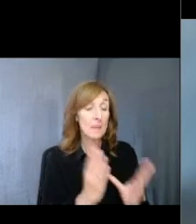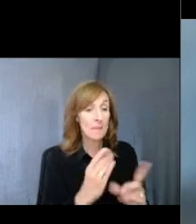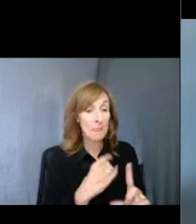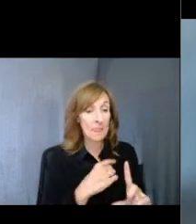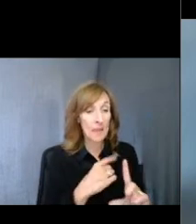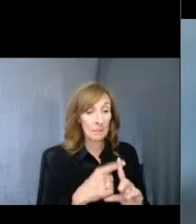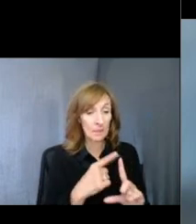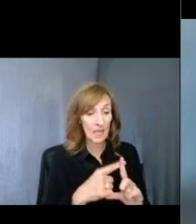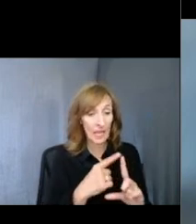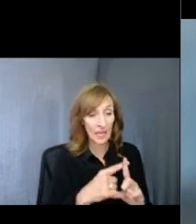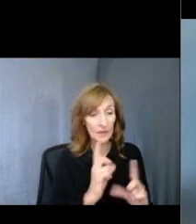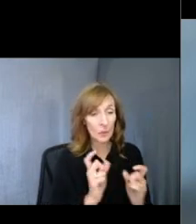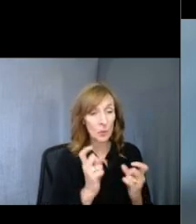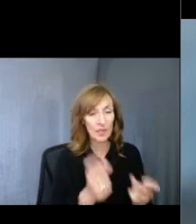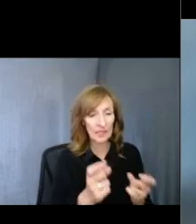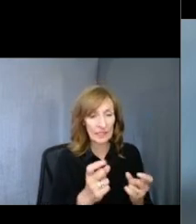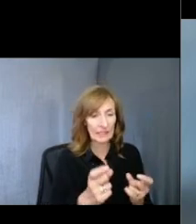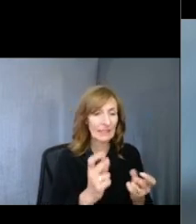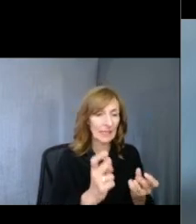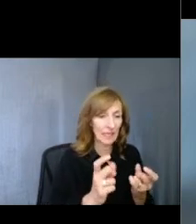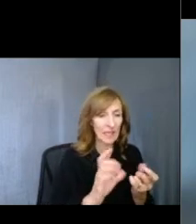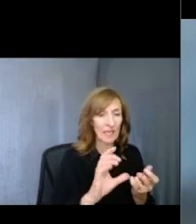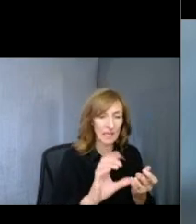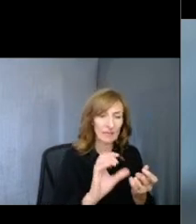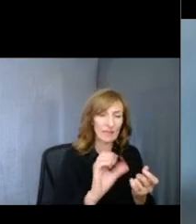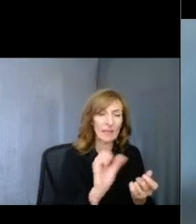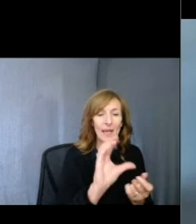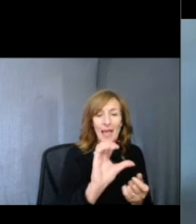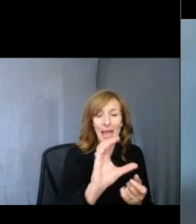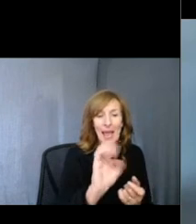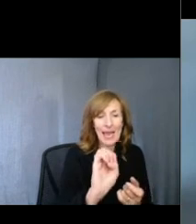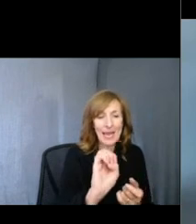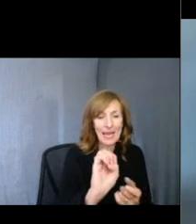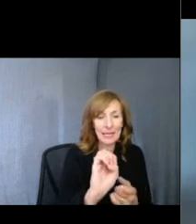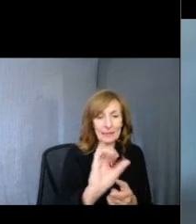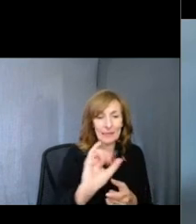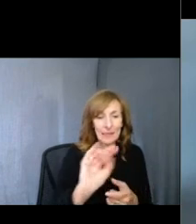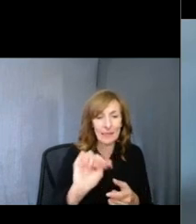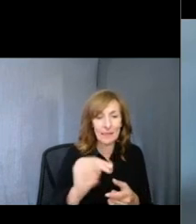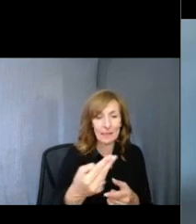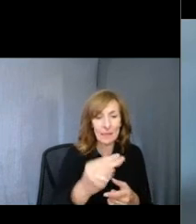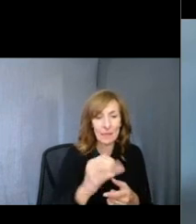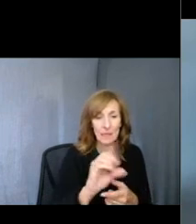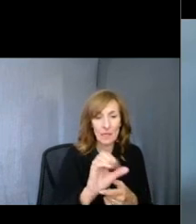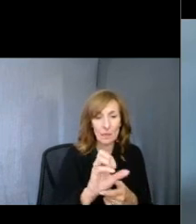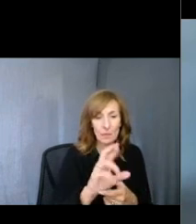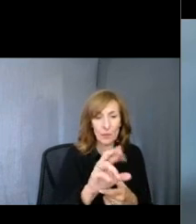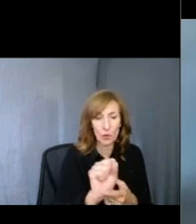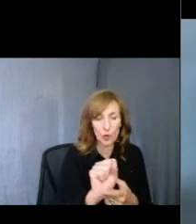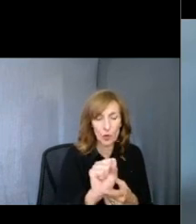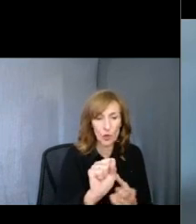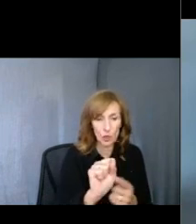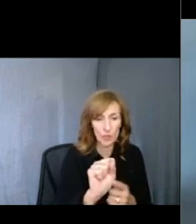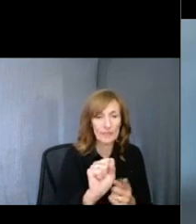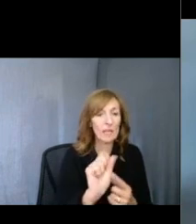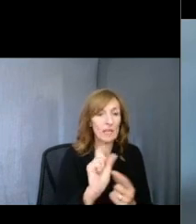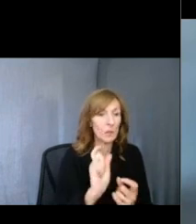antihypertensive medications. Many of you have probably heard of ACE inhibitors. ACE inhibitors also decrease protein loss in the